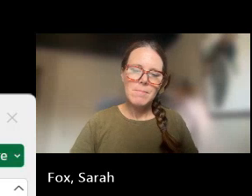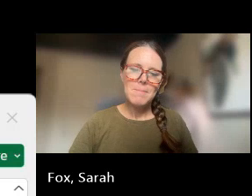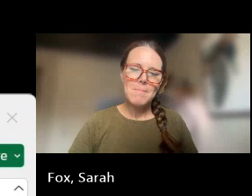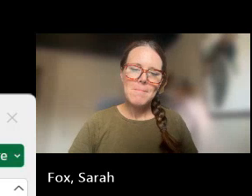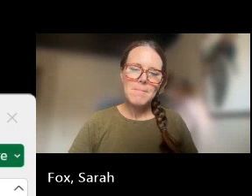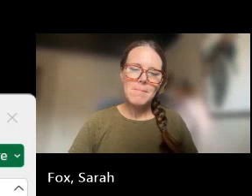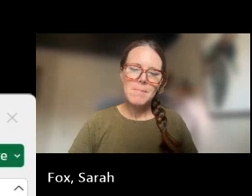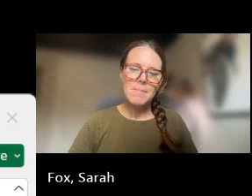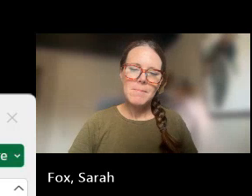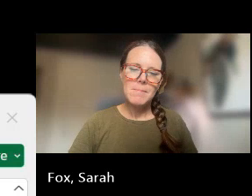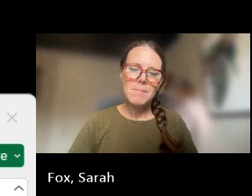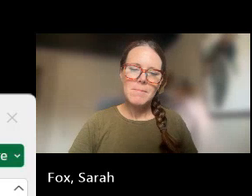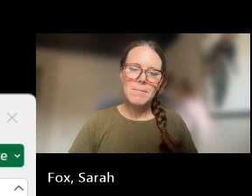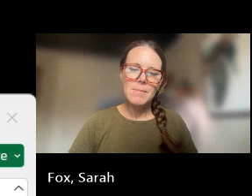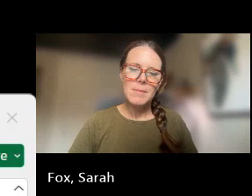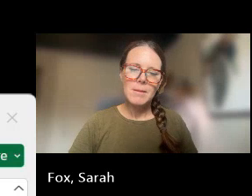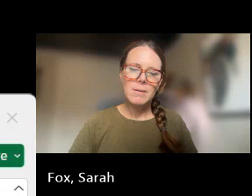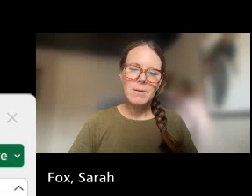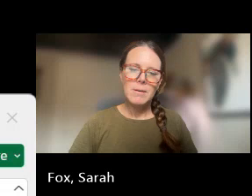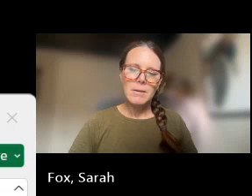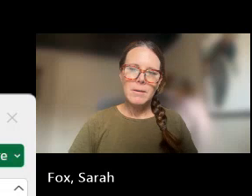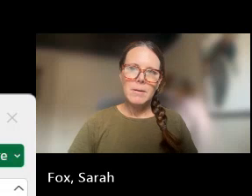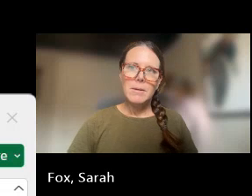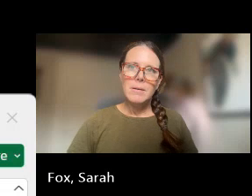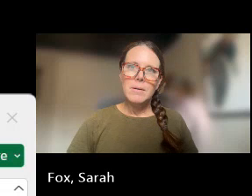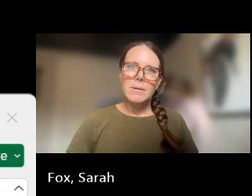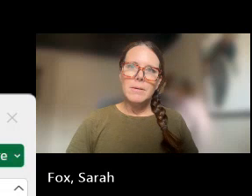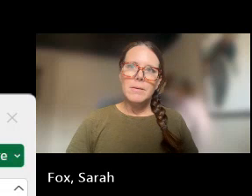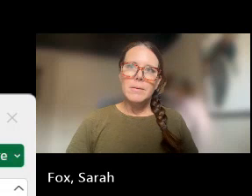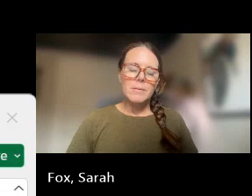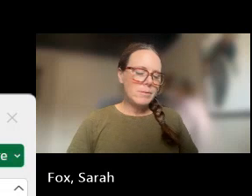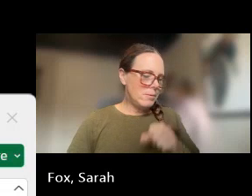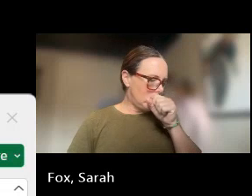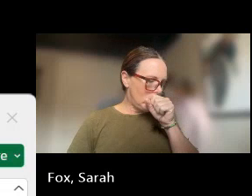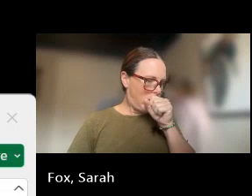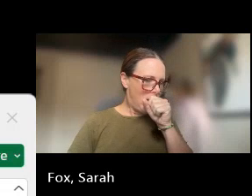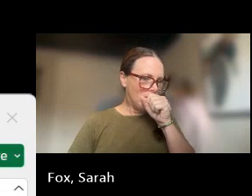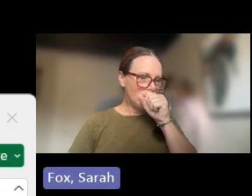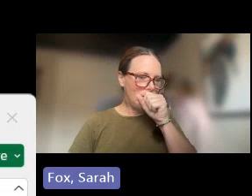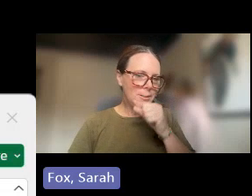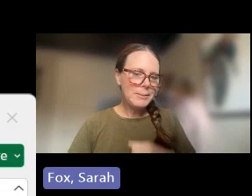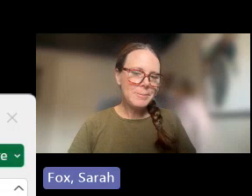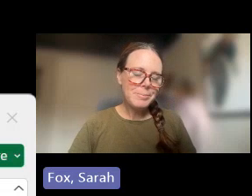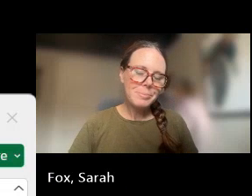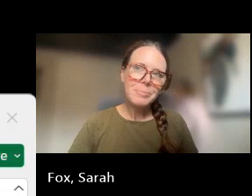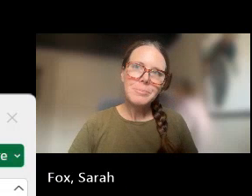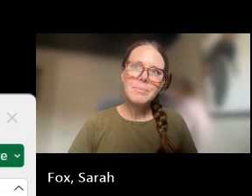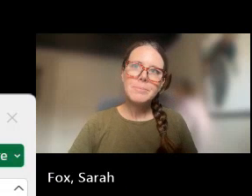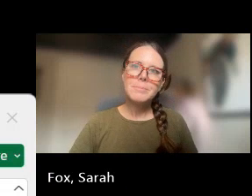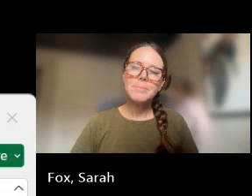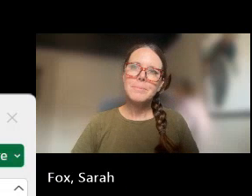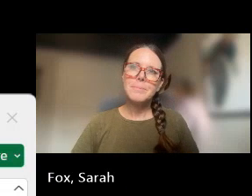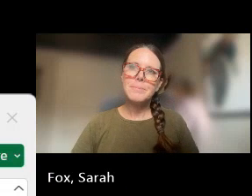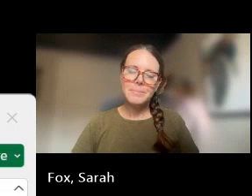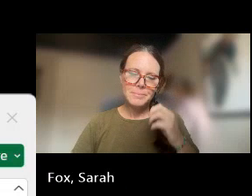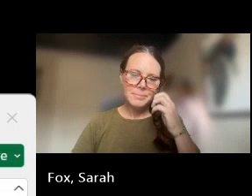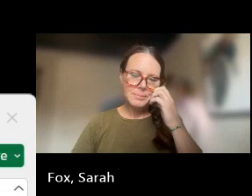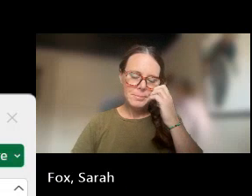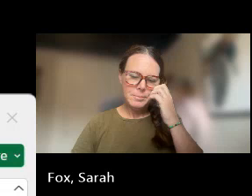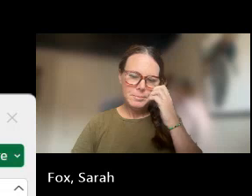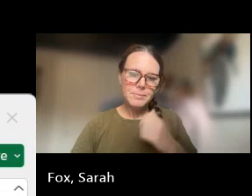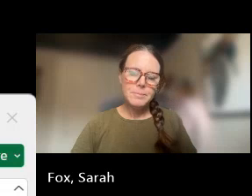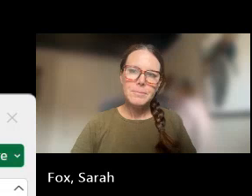option. We could, that's on one end. On the other end is like how it was handled